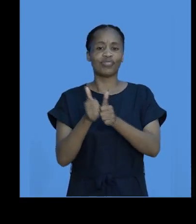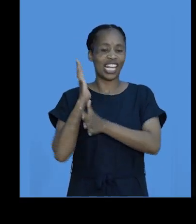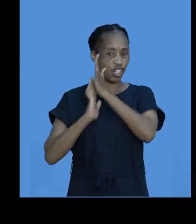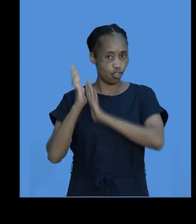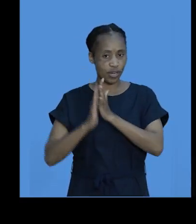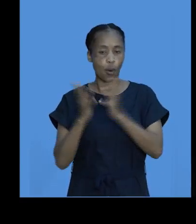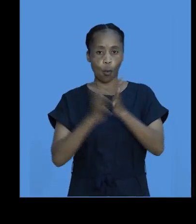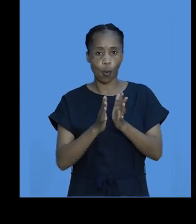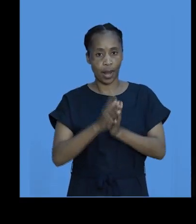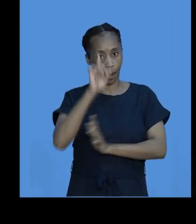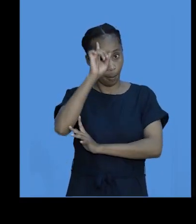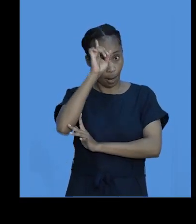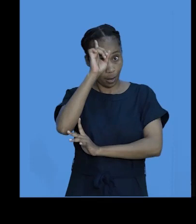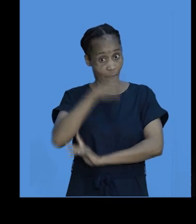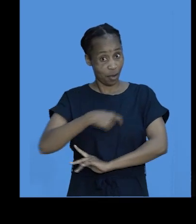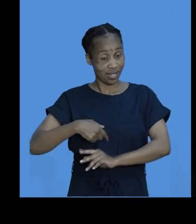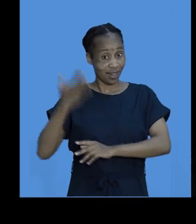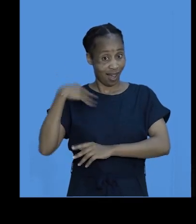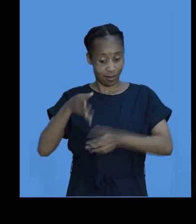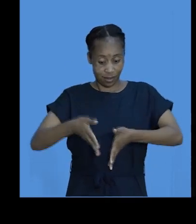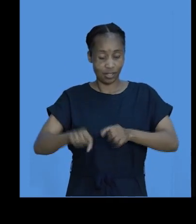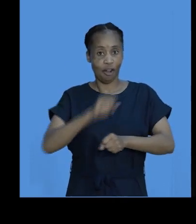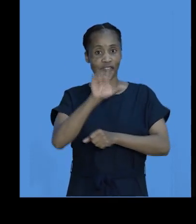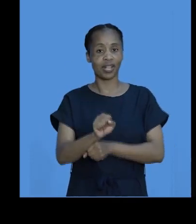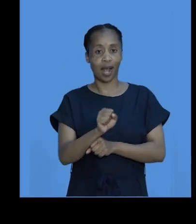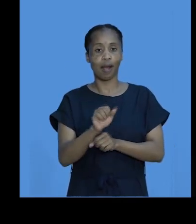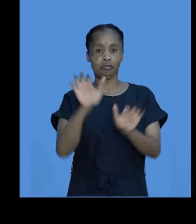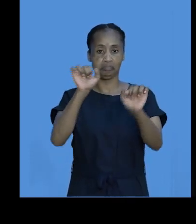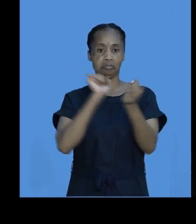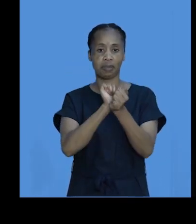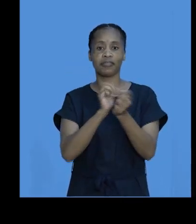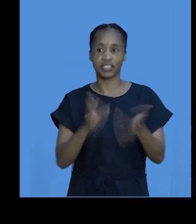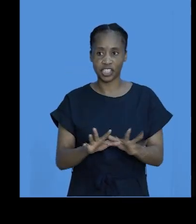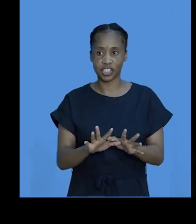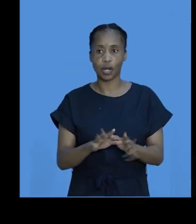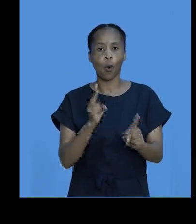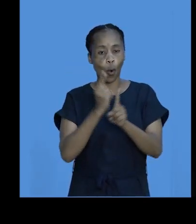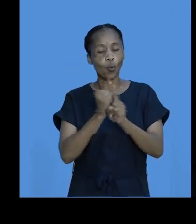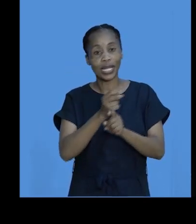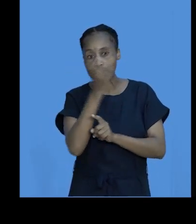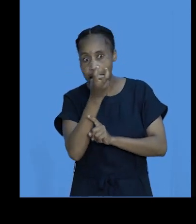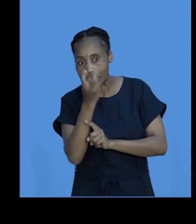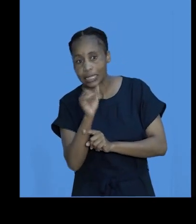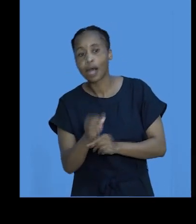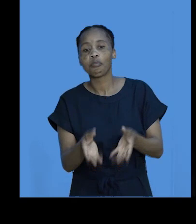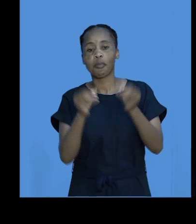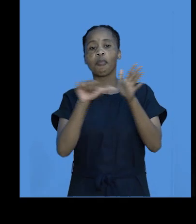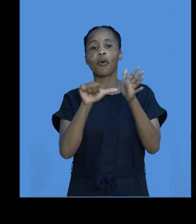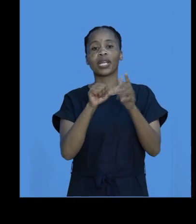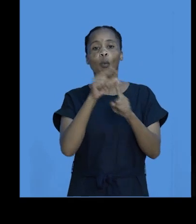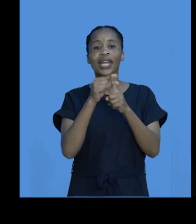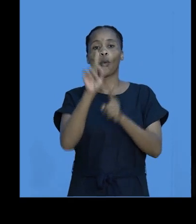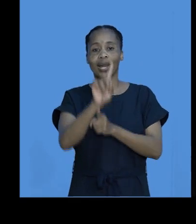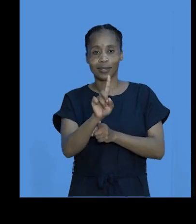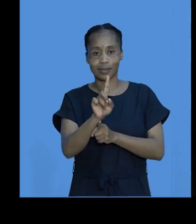is where our former President Nelson Mandela was held. So it's got nothing to do with the environmental part of things. So always look out and underline